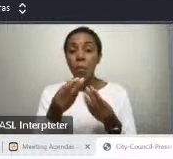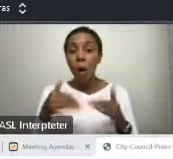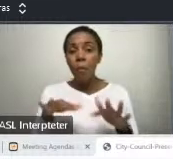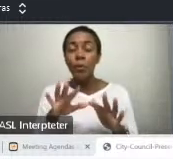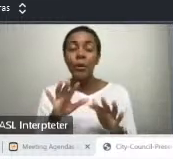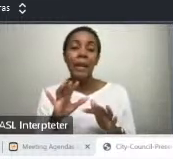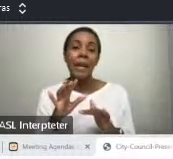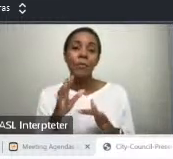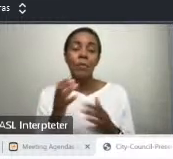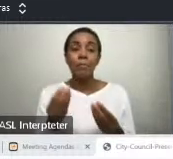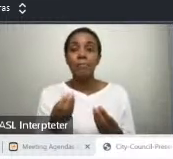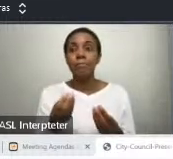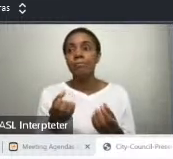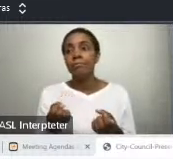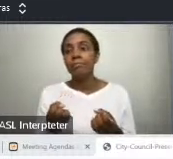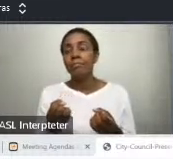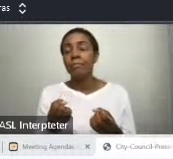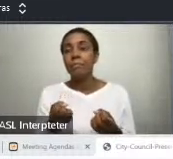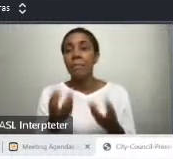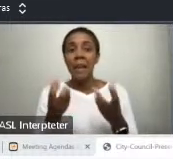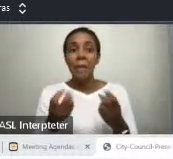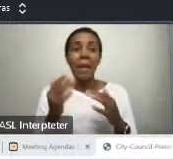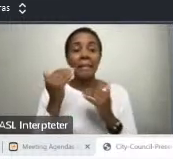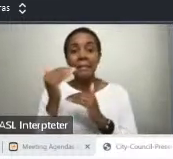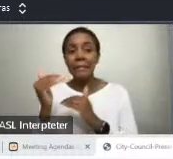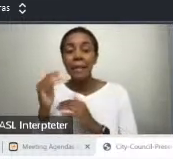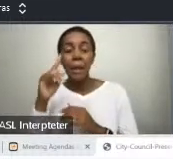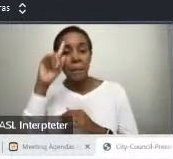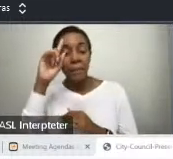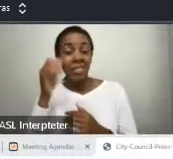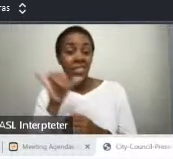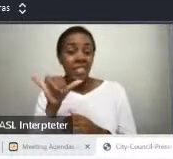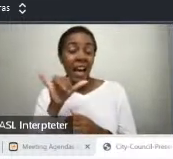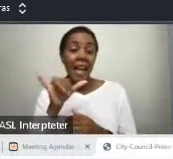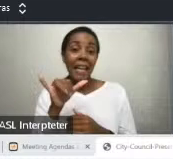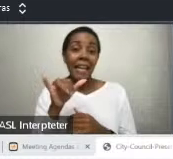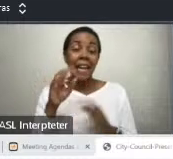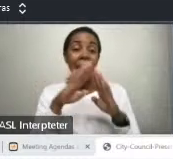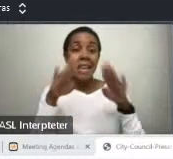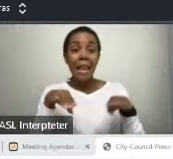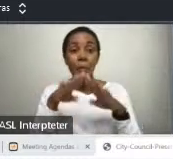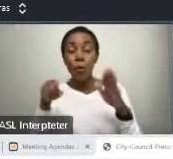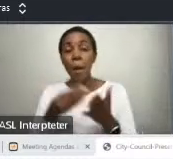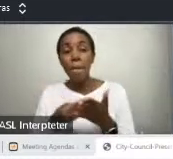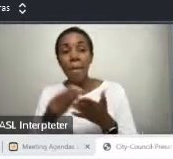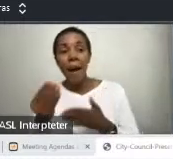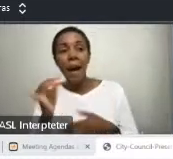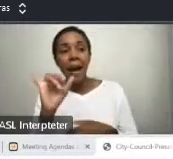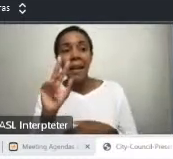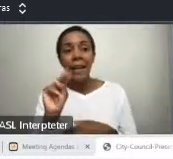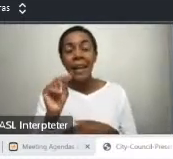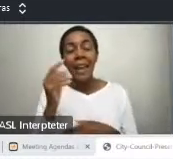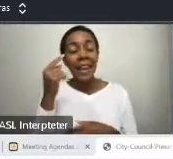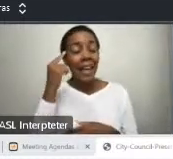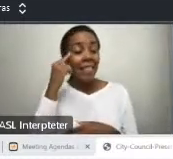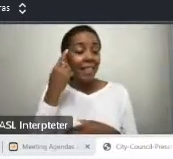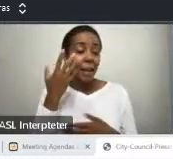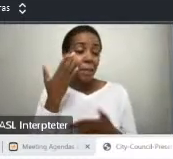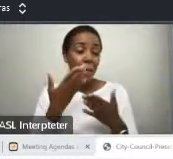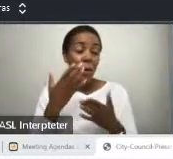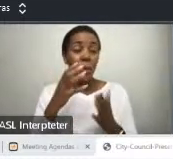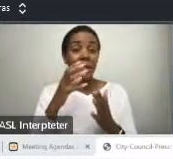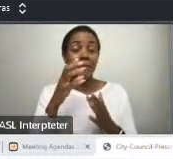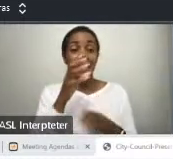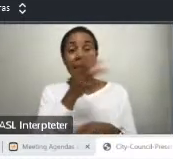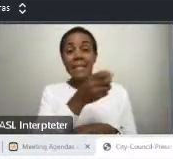not sure. And if they were to increase their price, I think they would take away one of the most valuable things that I like about